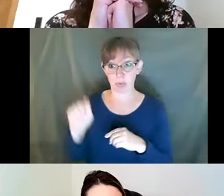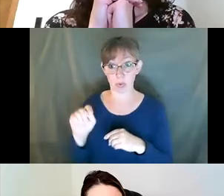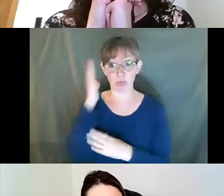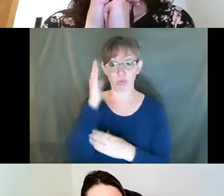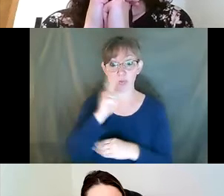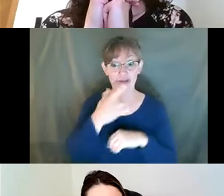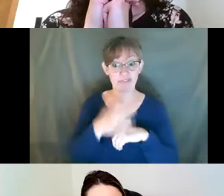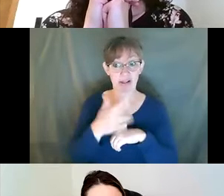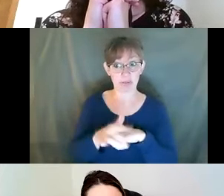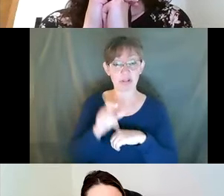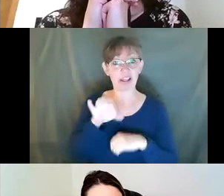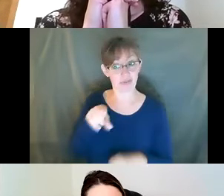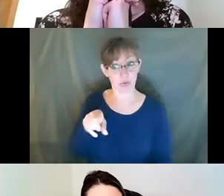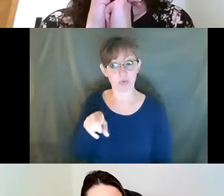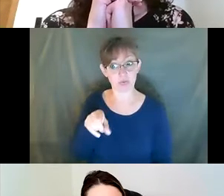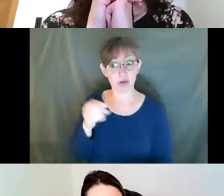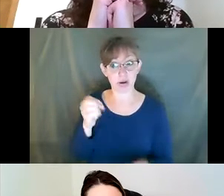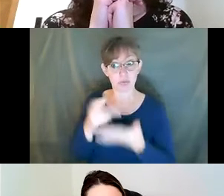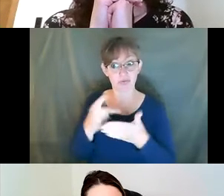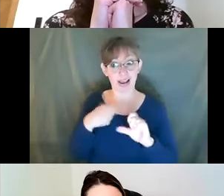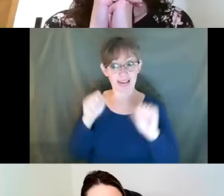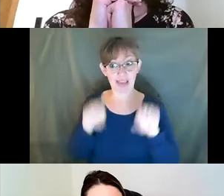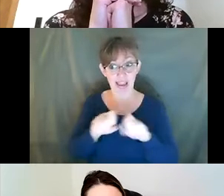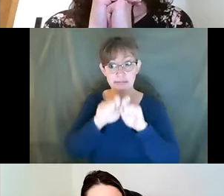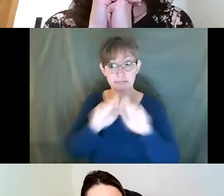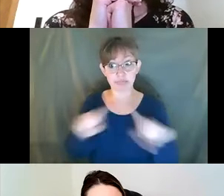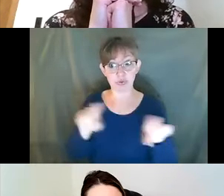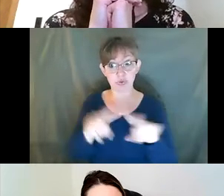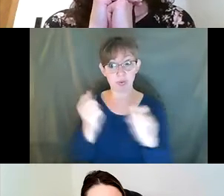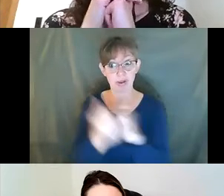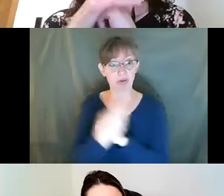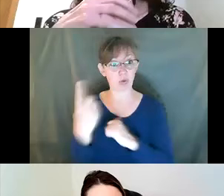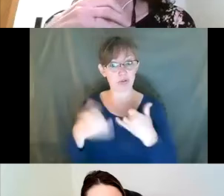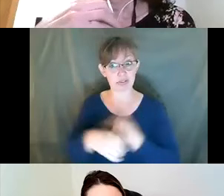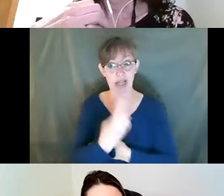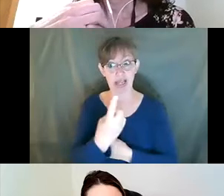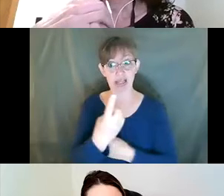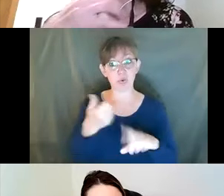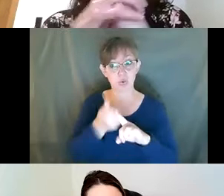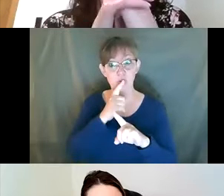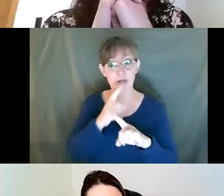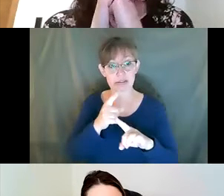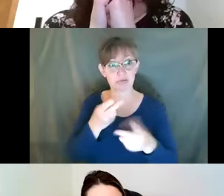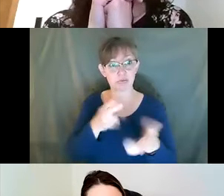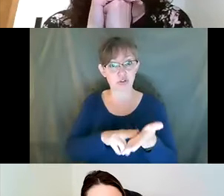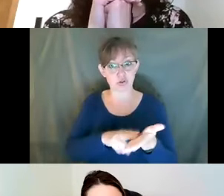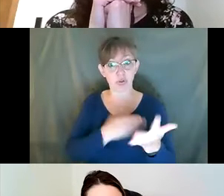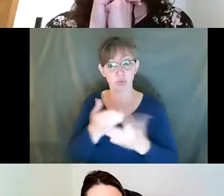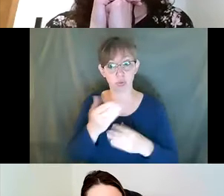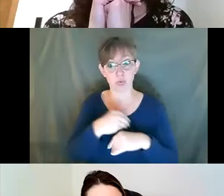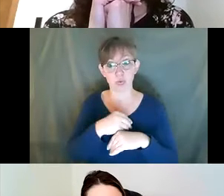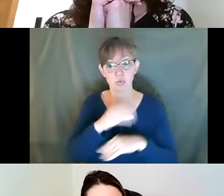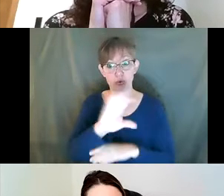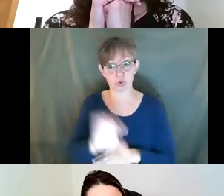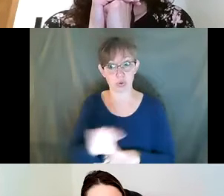and share it with everyone who attended today via Sure. our Zoom registrations. I'd be happy to do that. Yes, definitely.